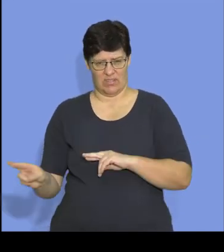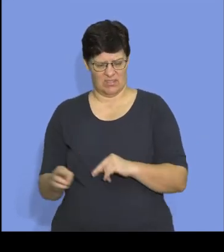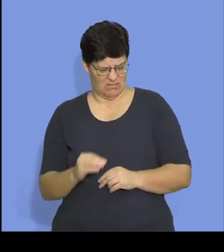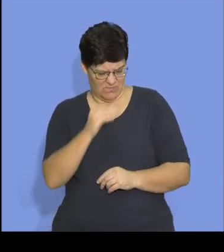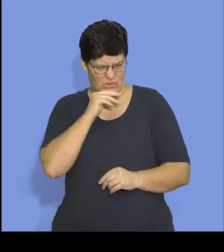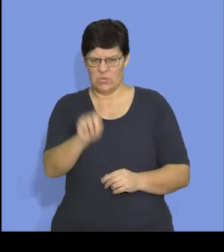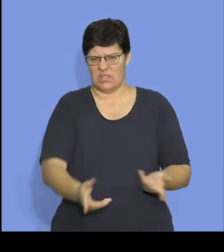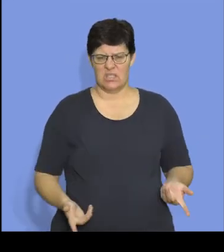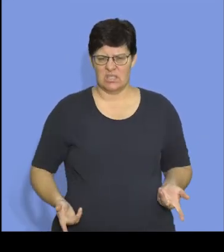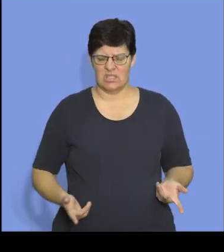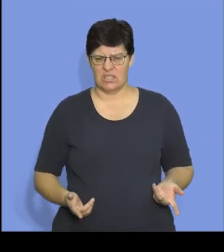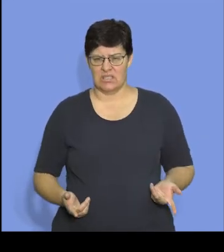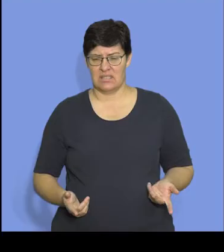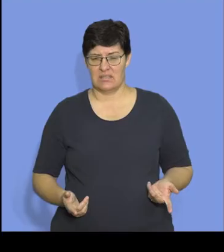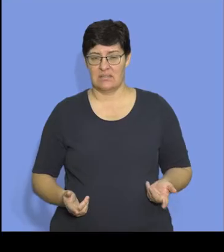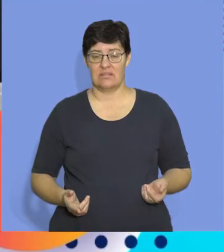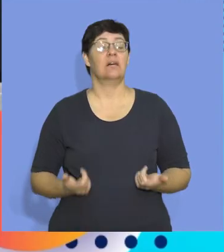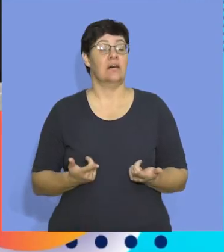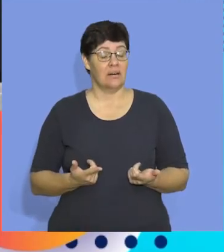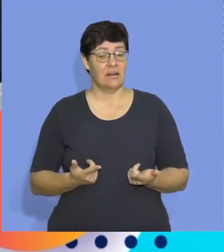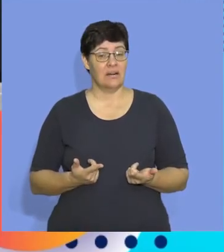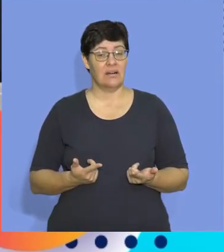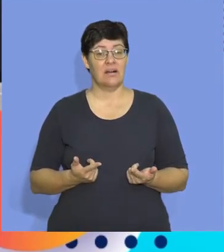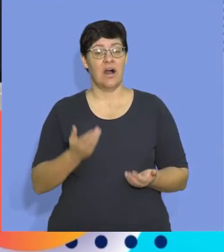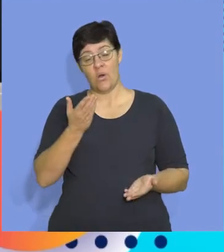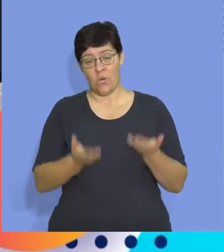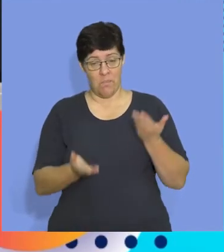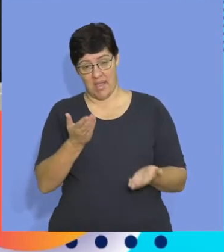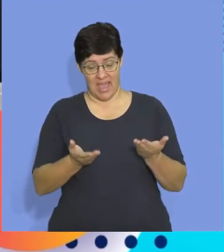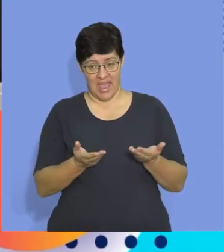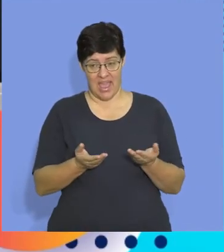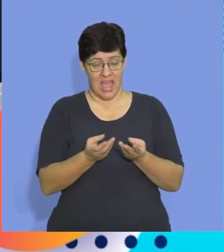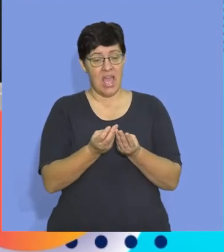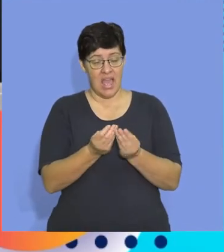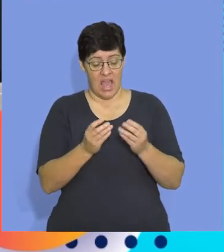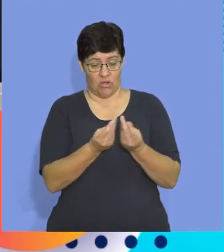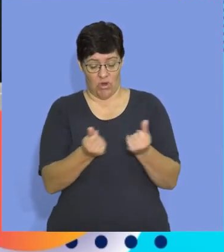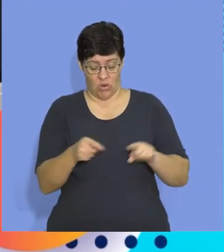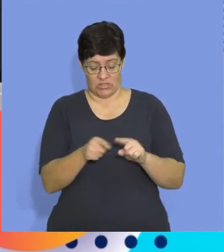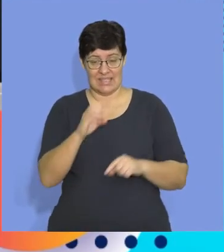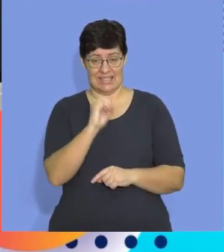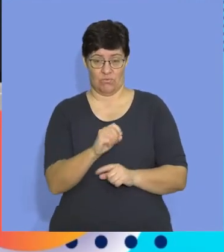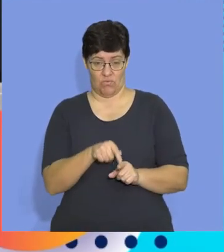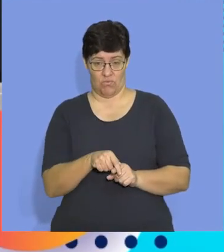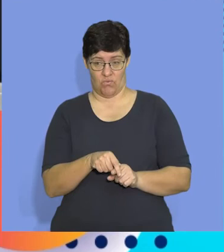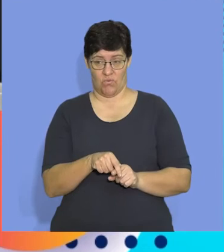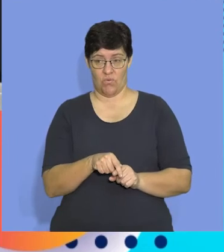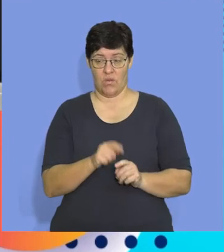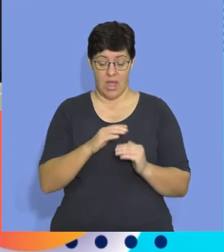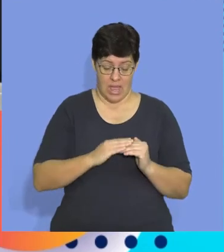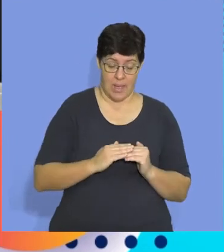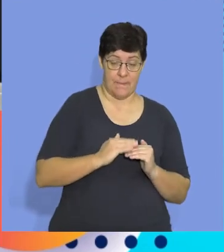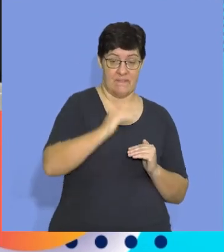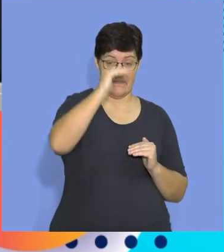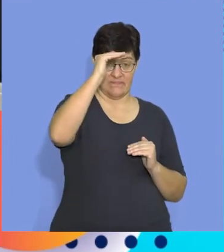that mean? That means that we compare everything to the ground as my 0 point. So everything above